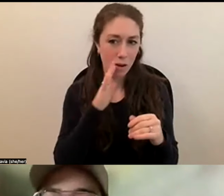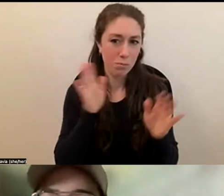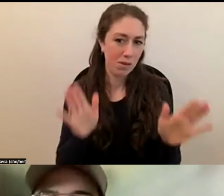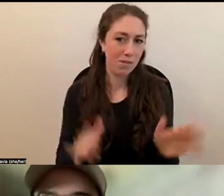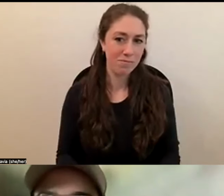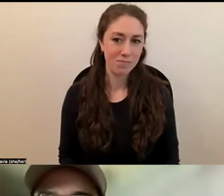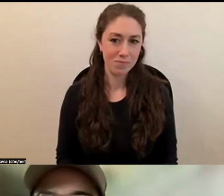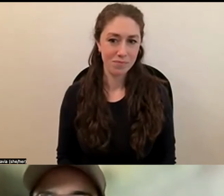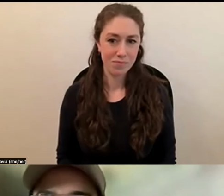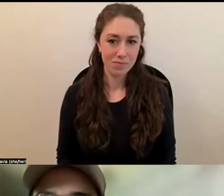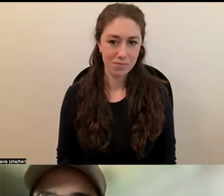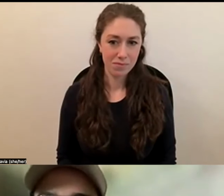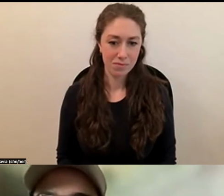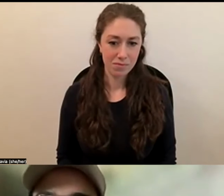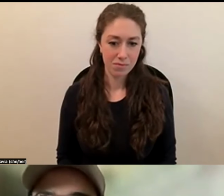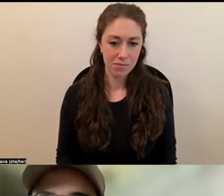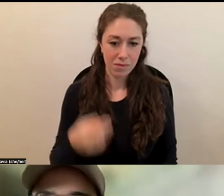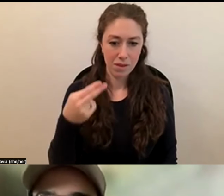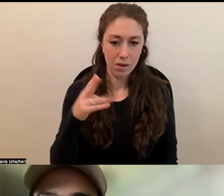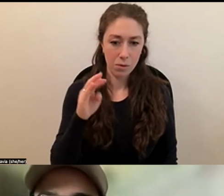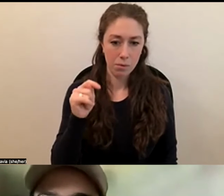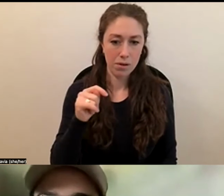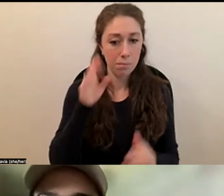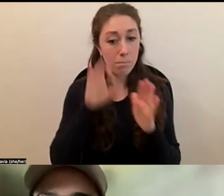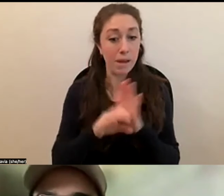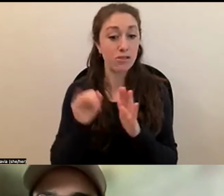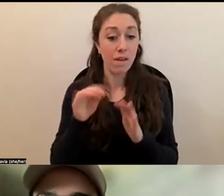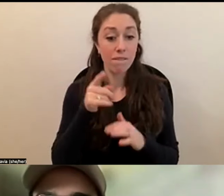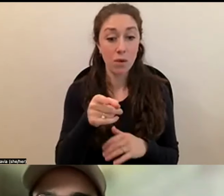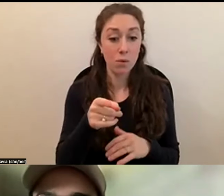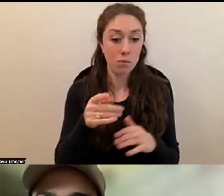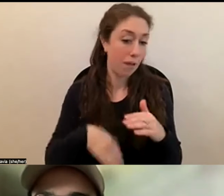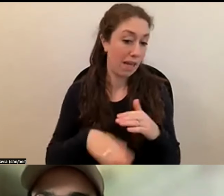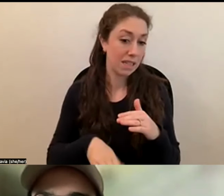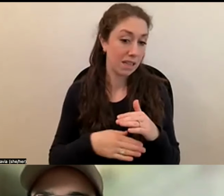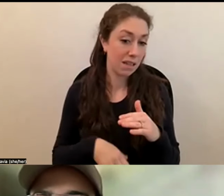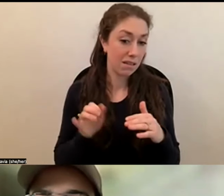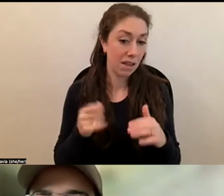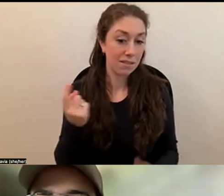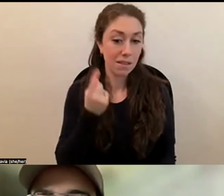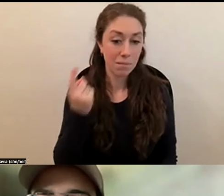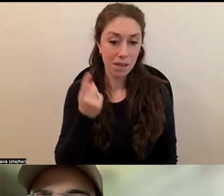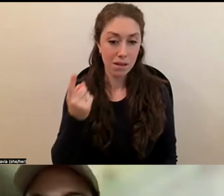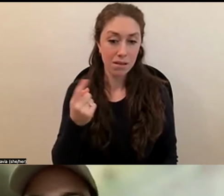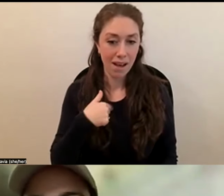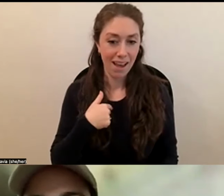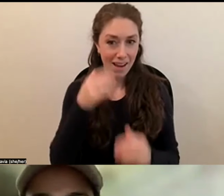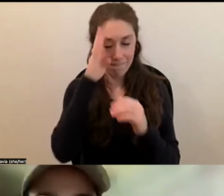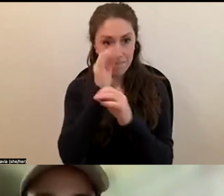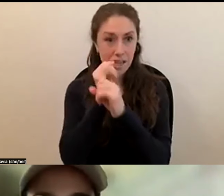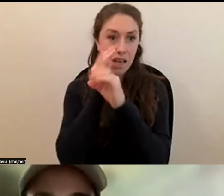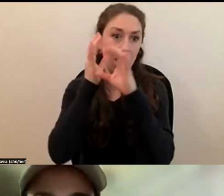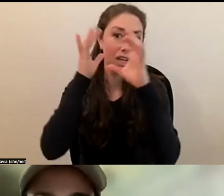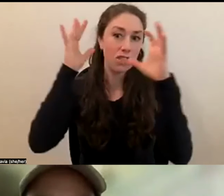great. Well, Pictures of You basically is something that I had a vision about it many, many years